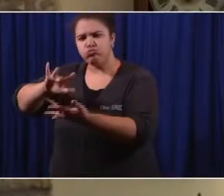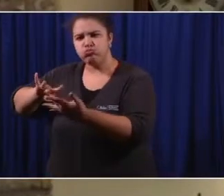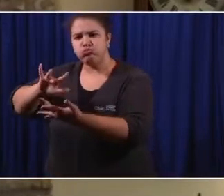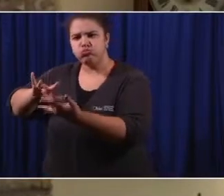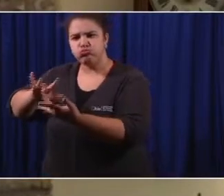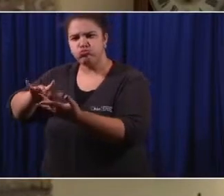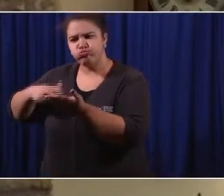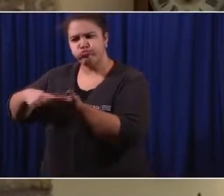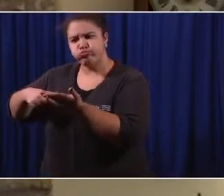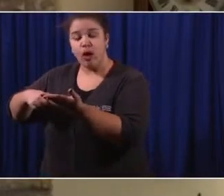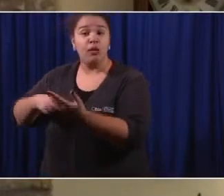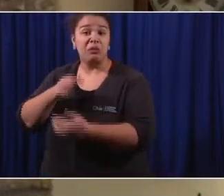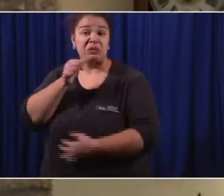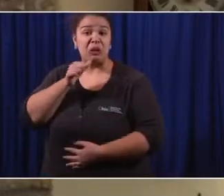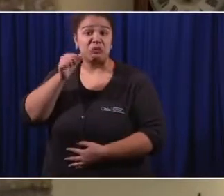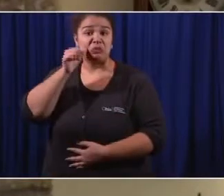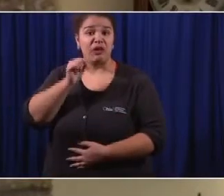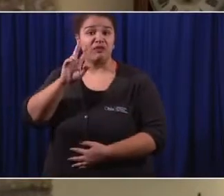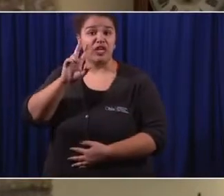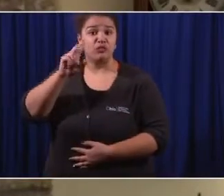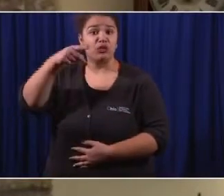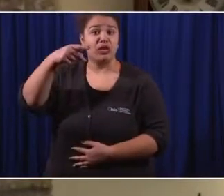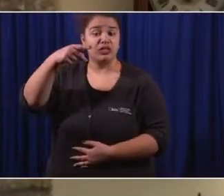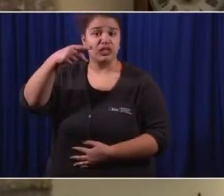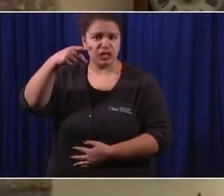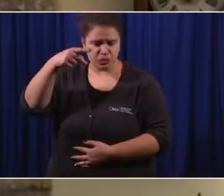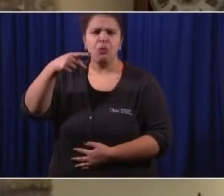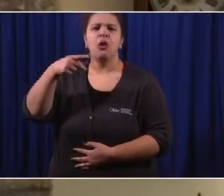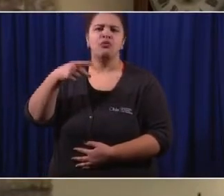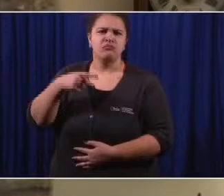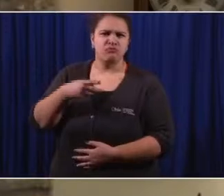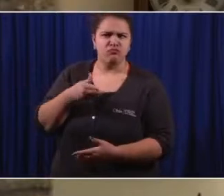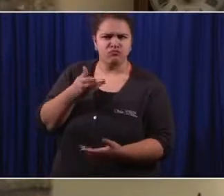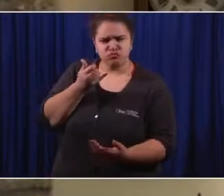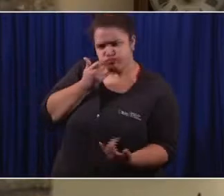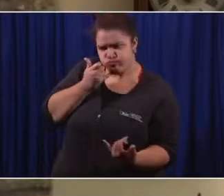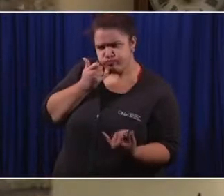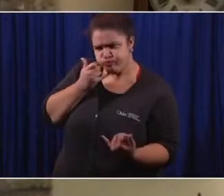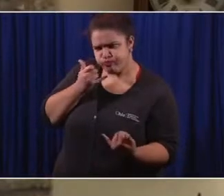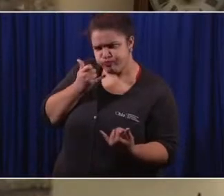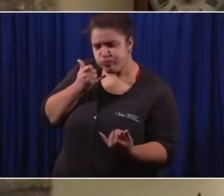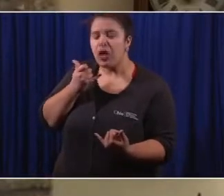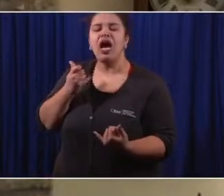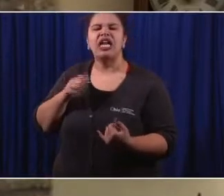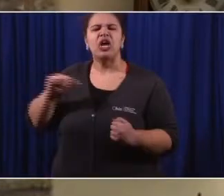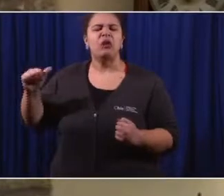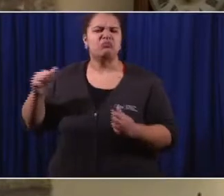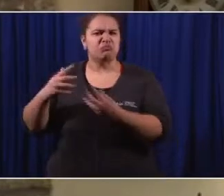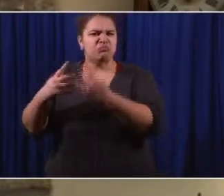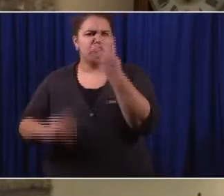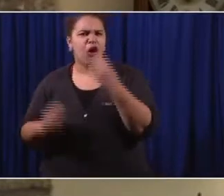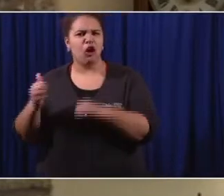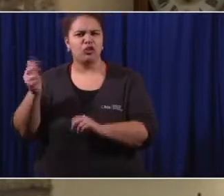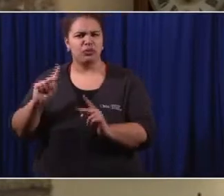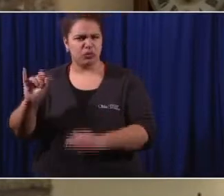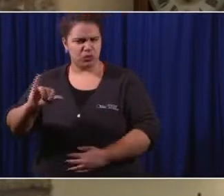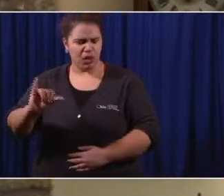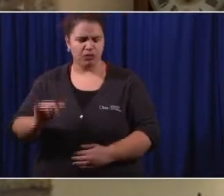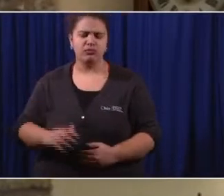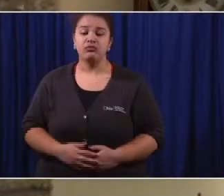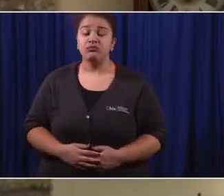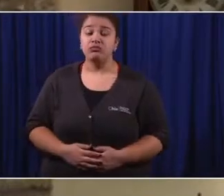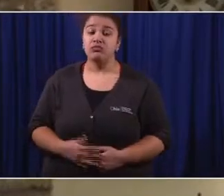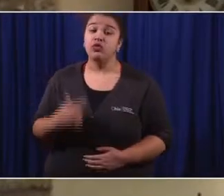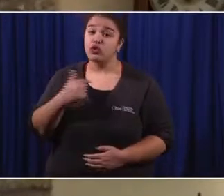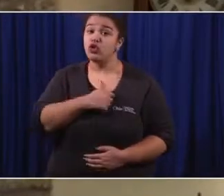yesterday with the vice president and a number of the White House medical advisors and other individuals. So we know that someone under